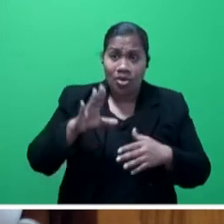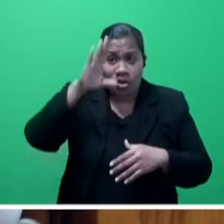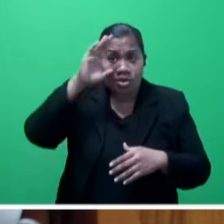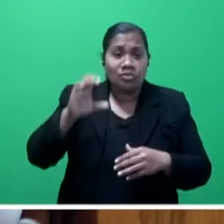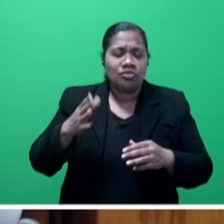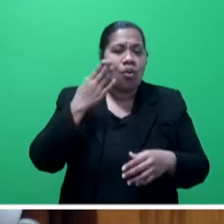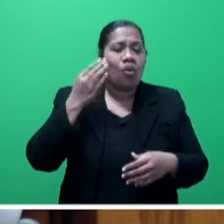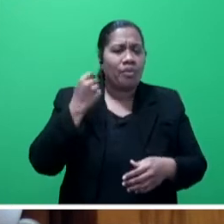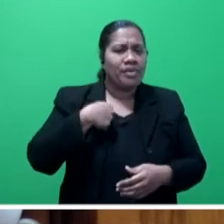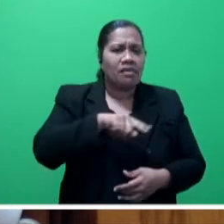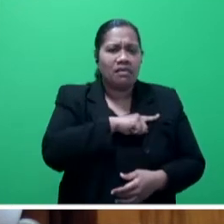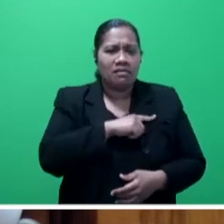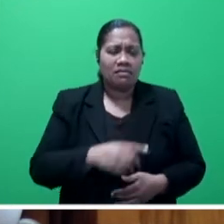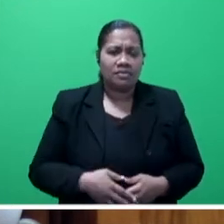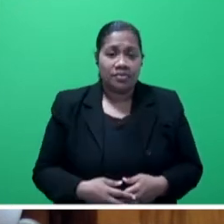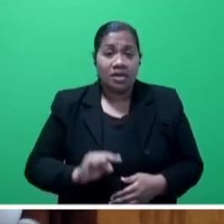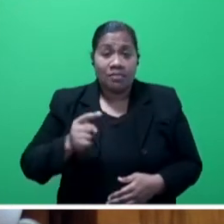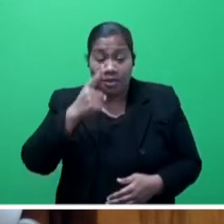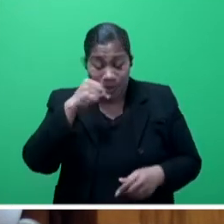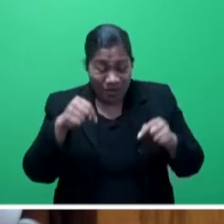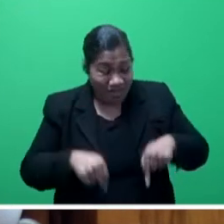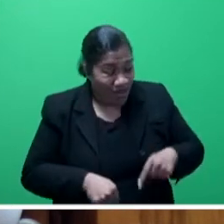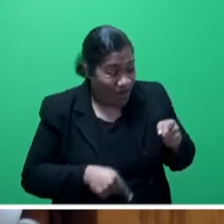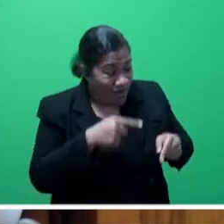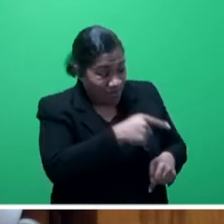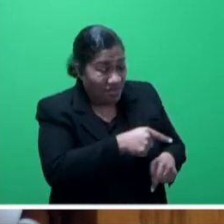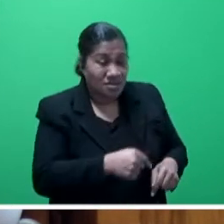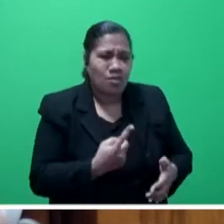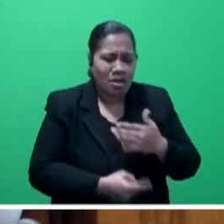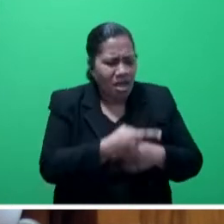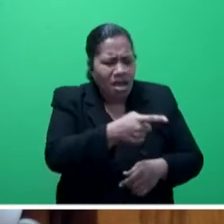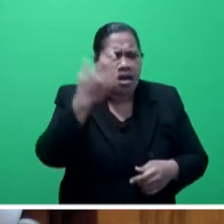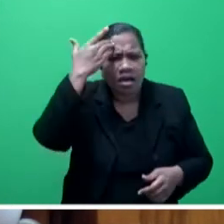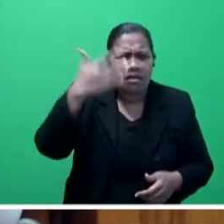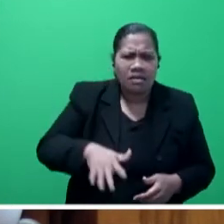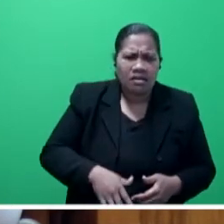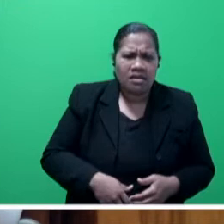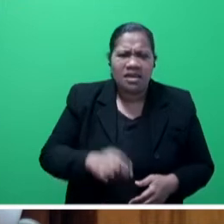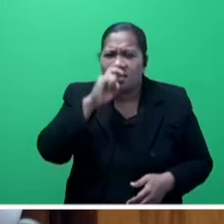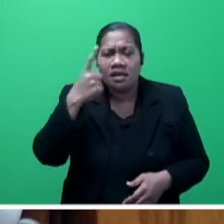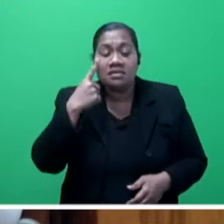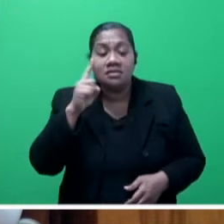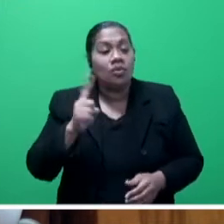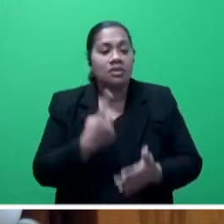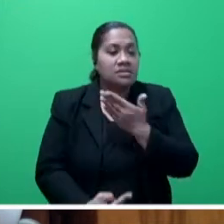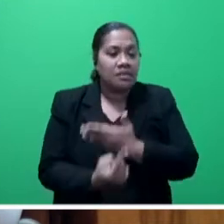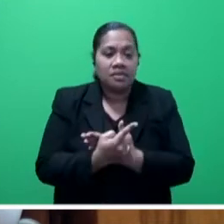And unfortunately, people here on the other side, they just don't know. They can't see what's happening, Mr. Speaker, on the